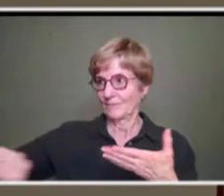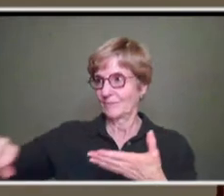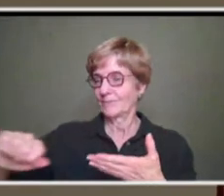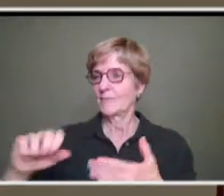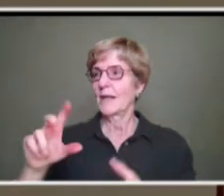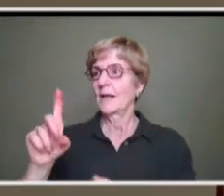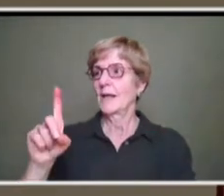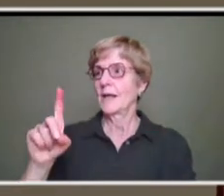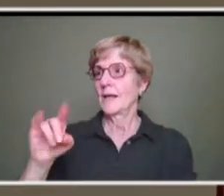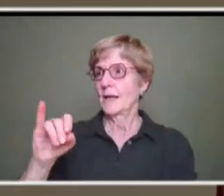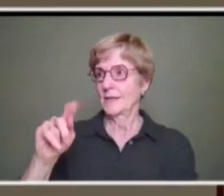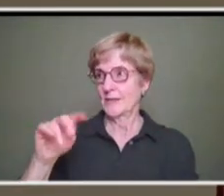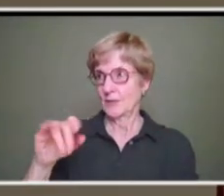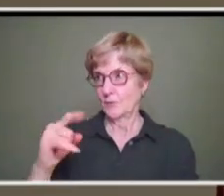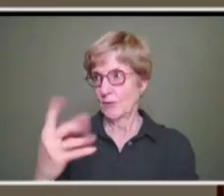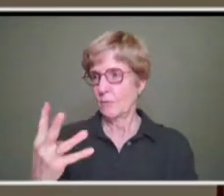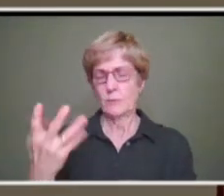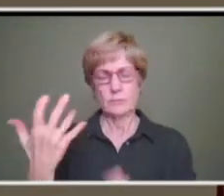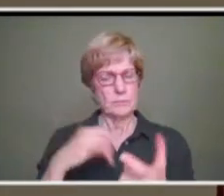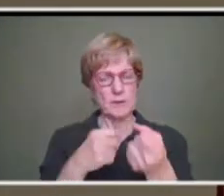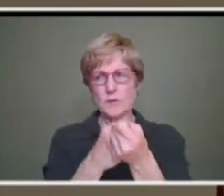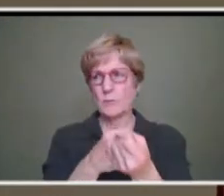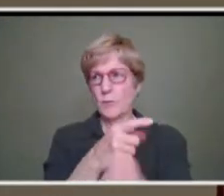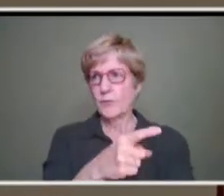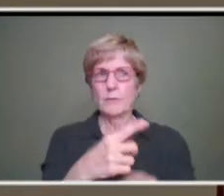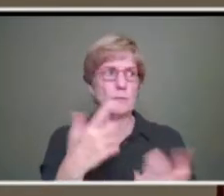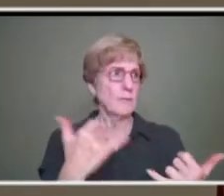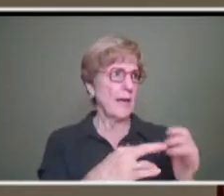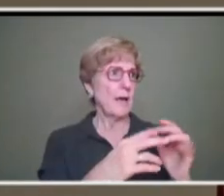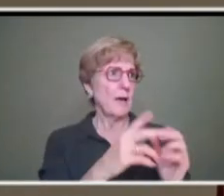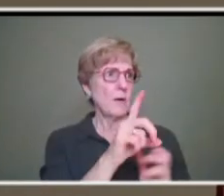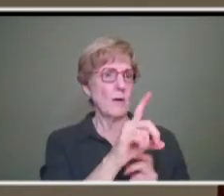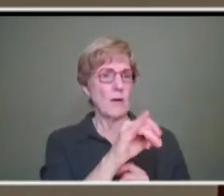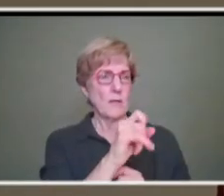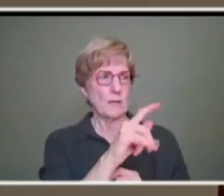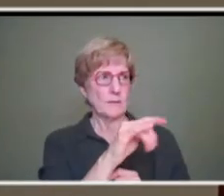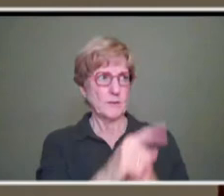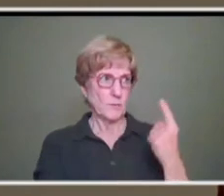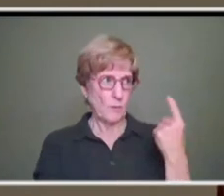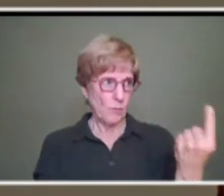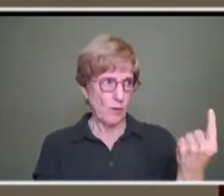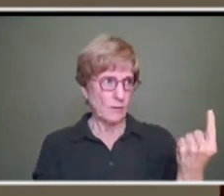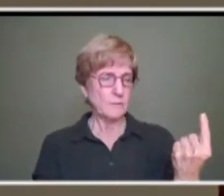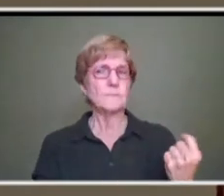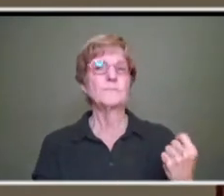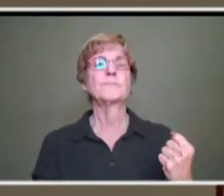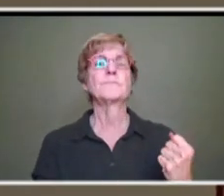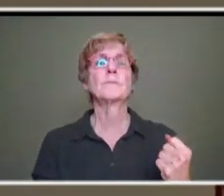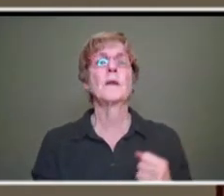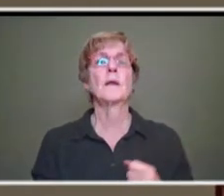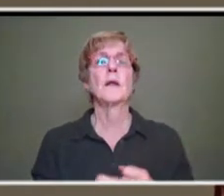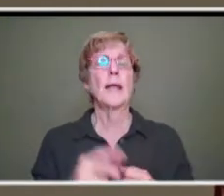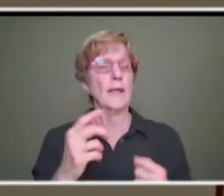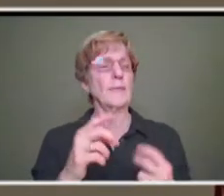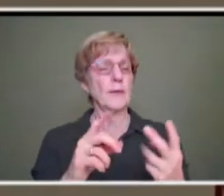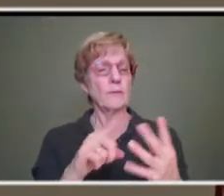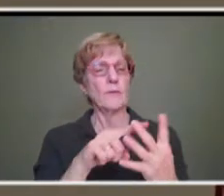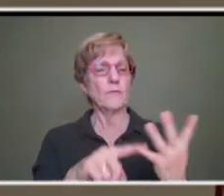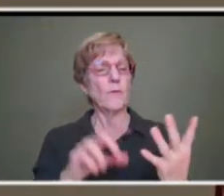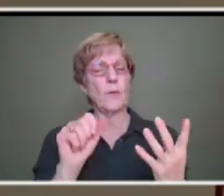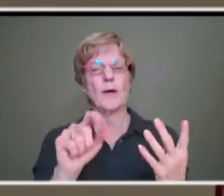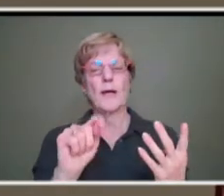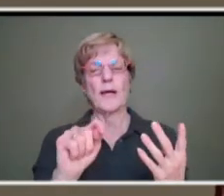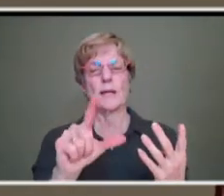you you have a district one representative and there are four at large Representatives so um you